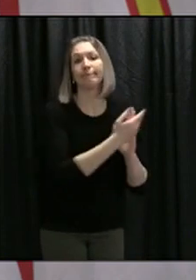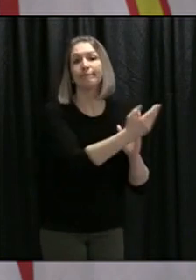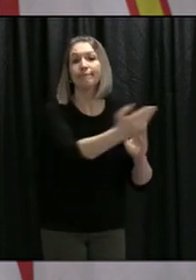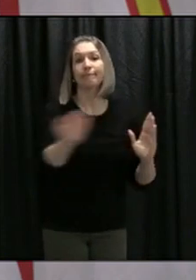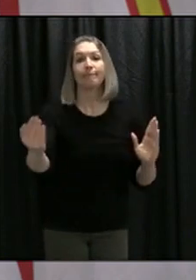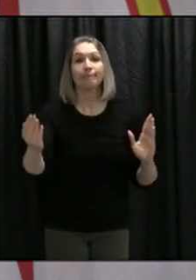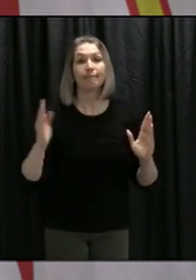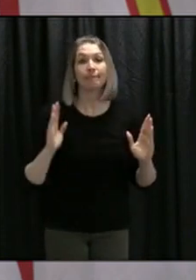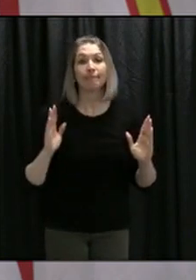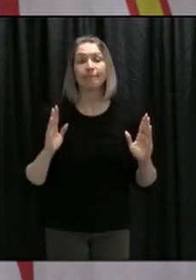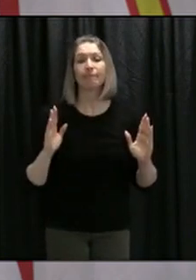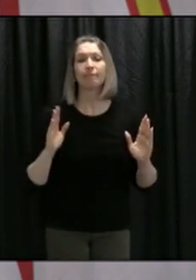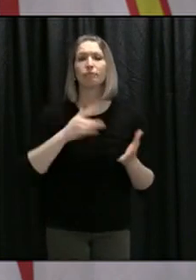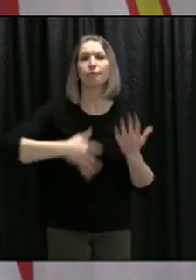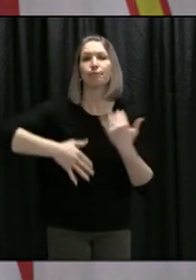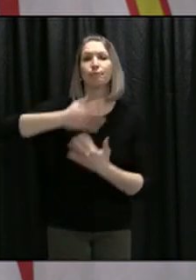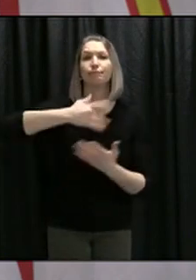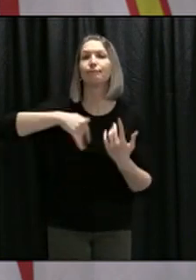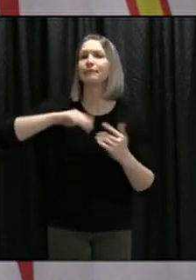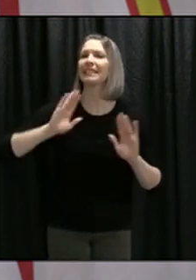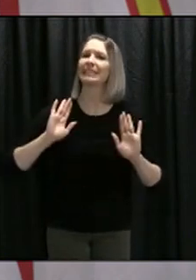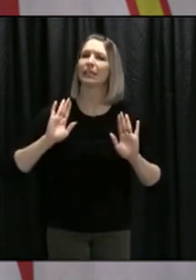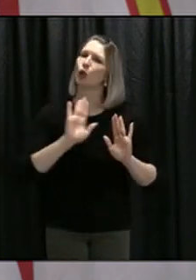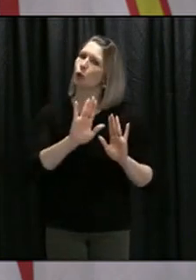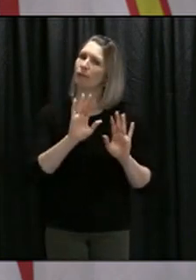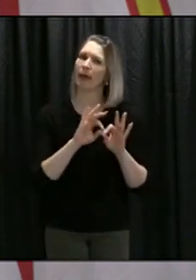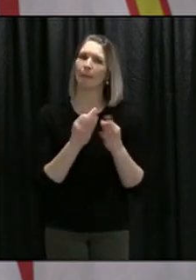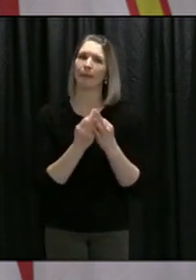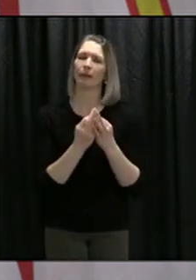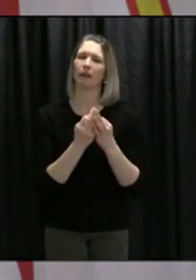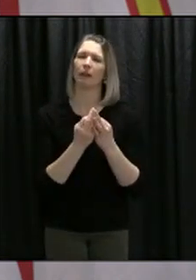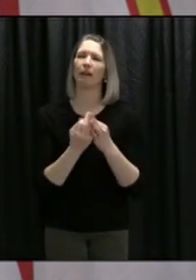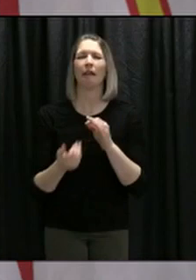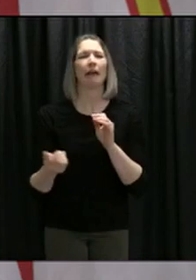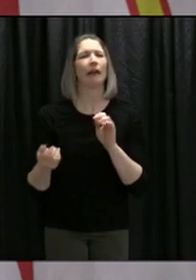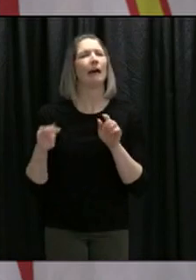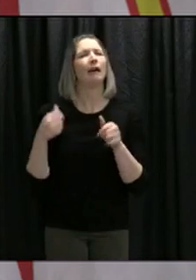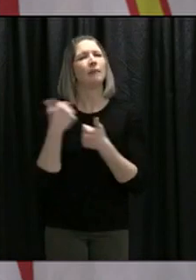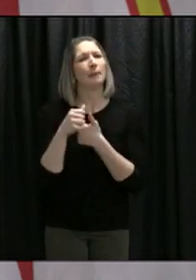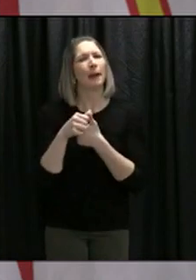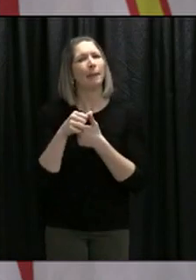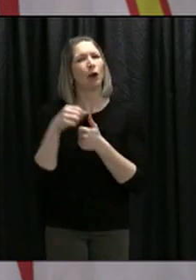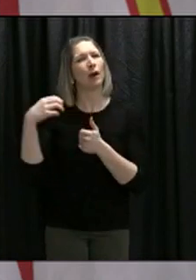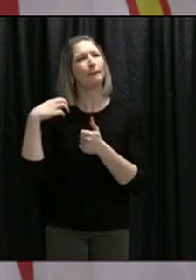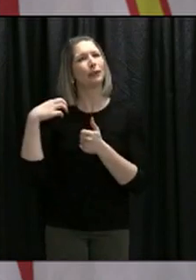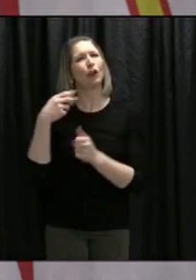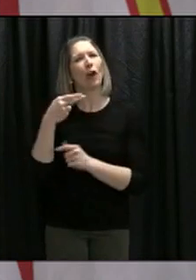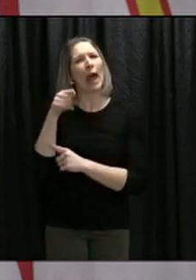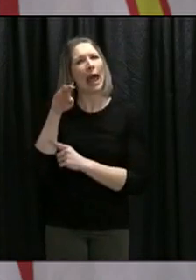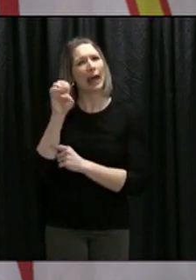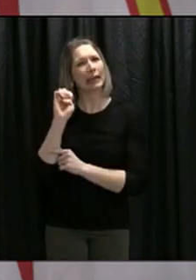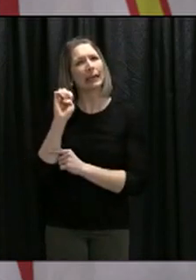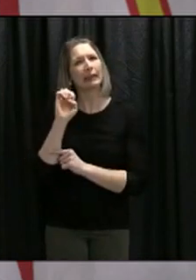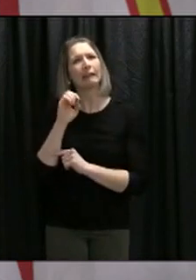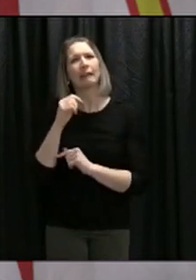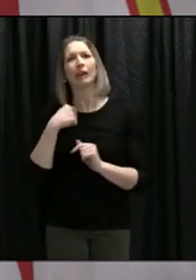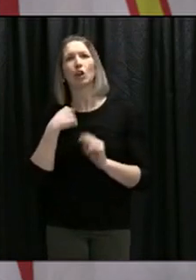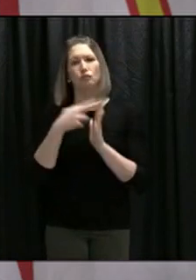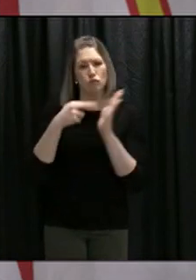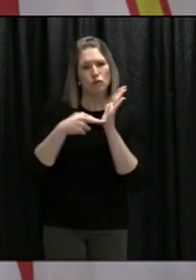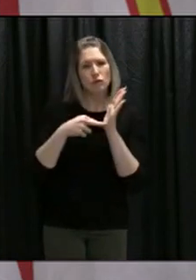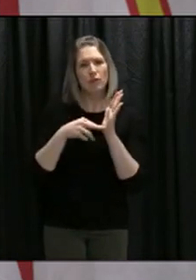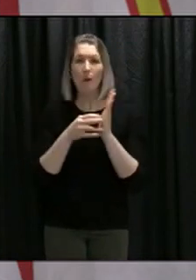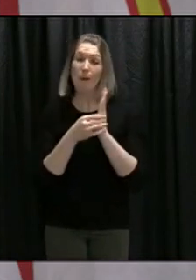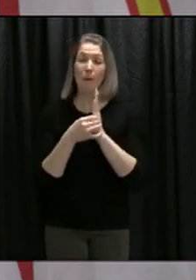for loopholes. Just follow the guidelines, things that make common sense. And if you're self-isolating, you can